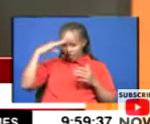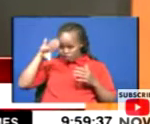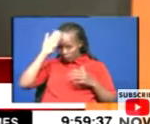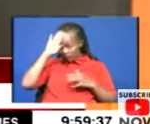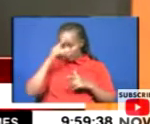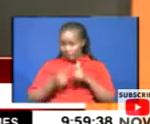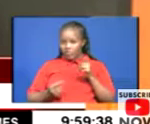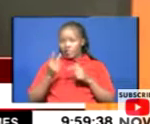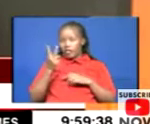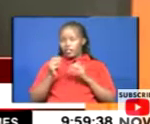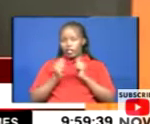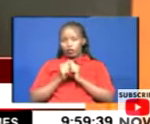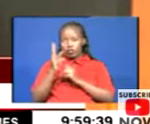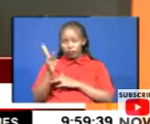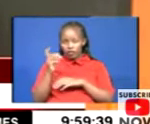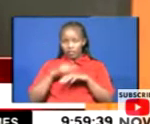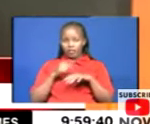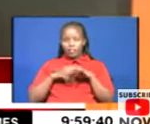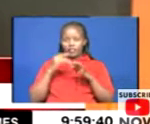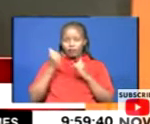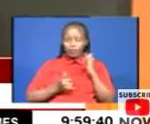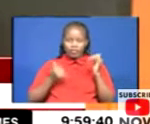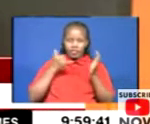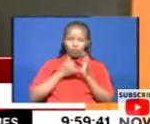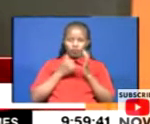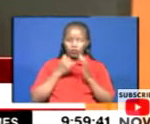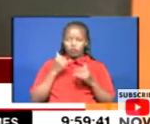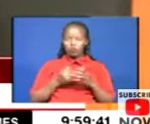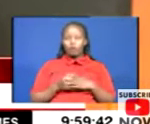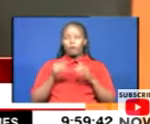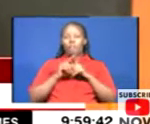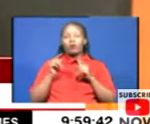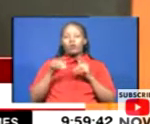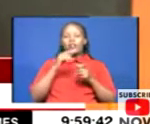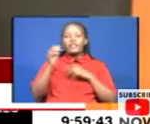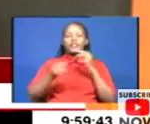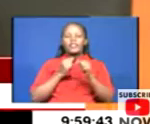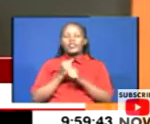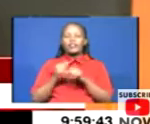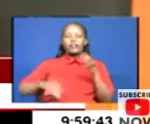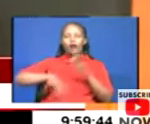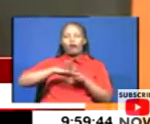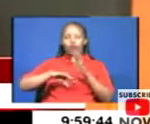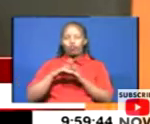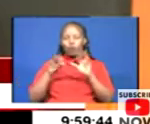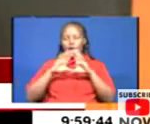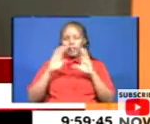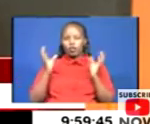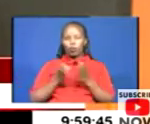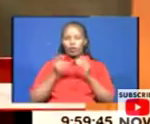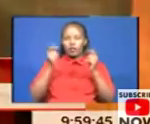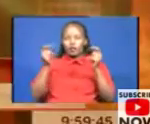the Indomitable Lions last appeared at the finals. This year's FIFA World Cup matches will be live on KBC Channel 1.